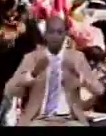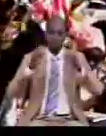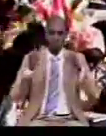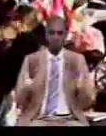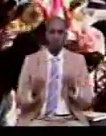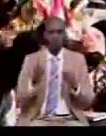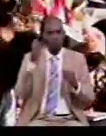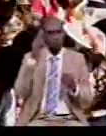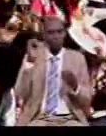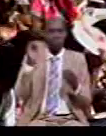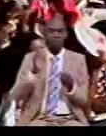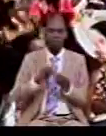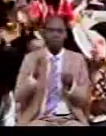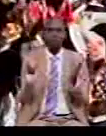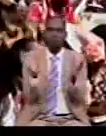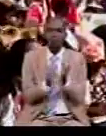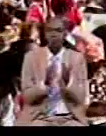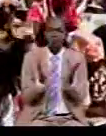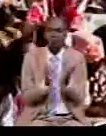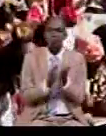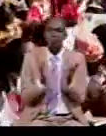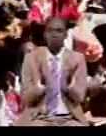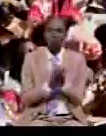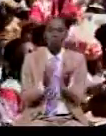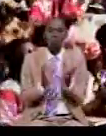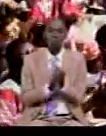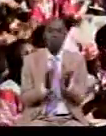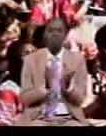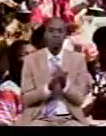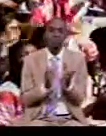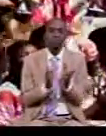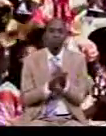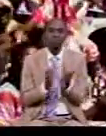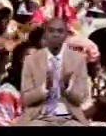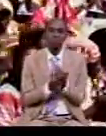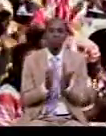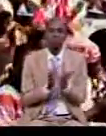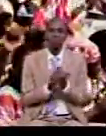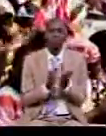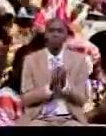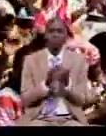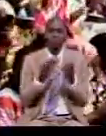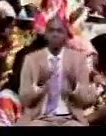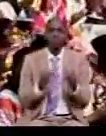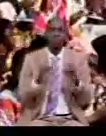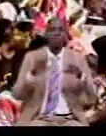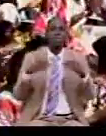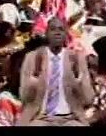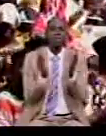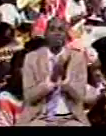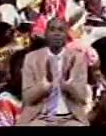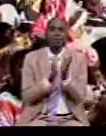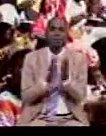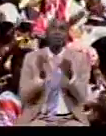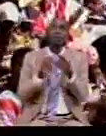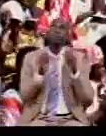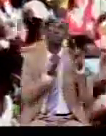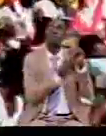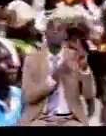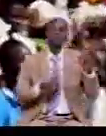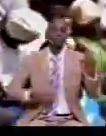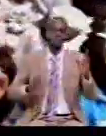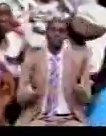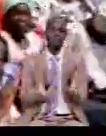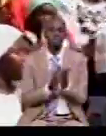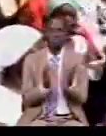Now give a clap offering unto the Lord. You can't give the same clap offering unto the